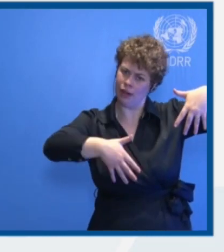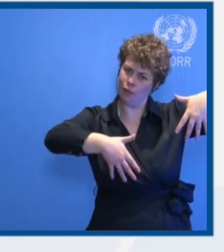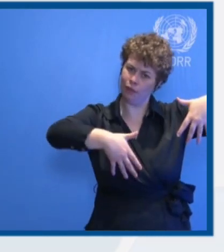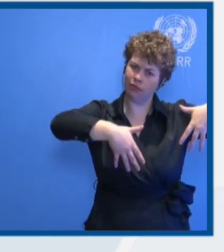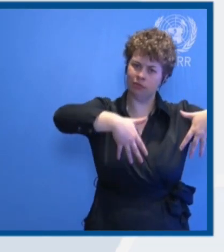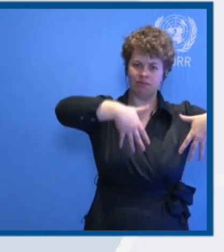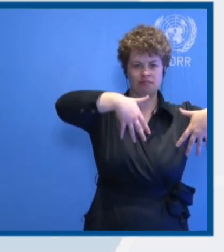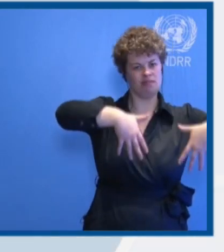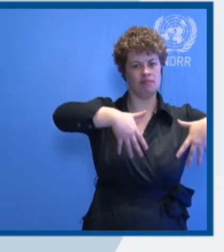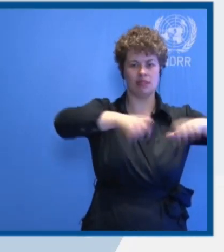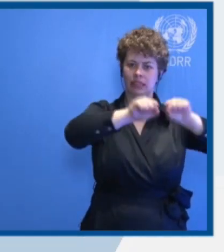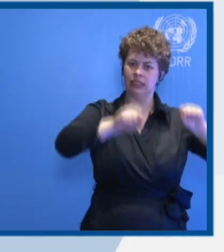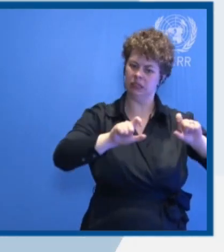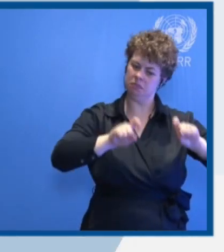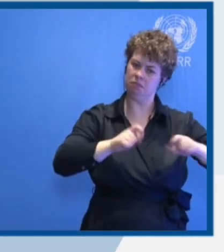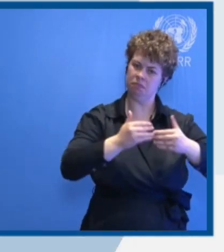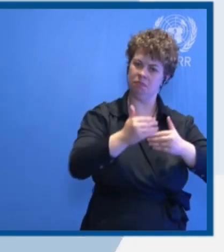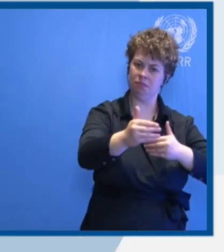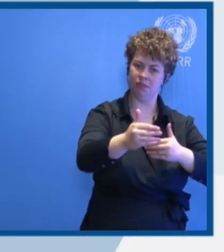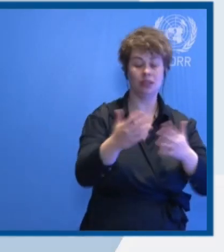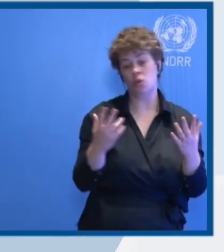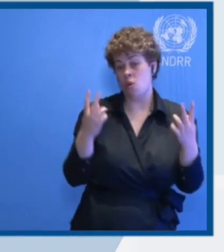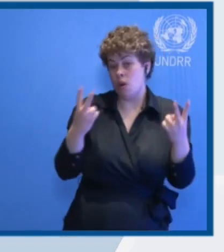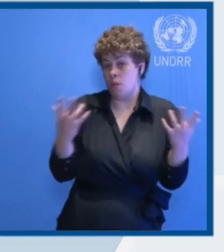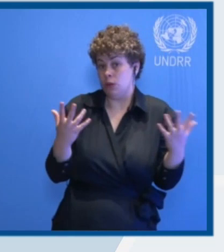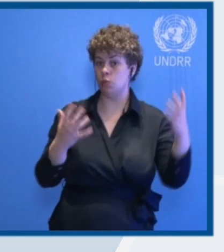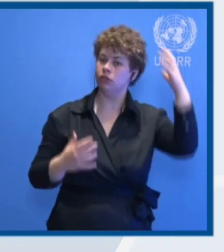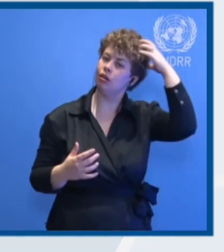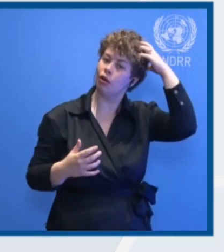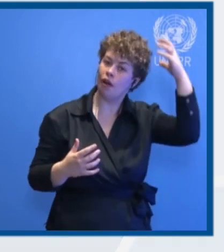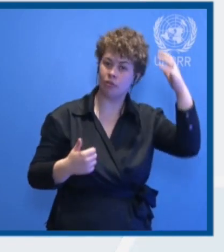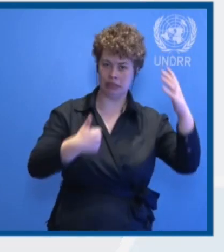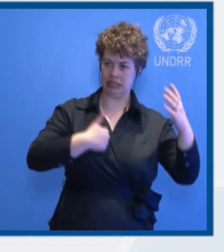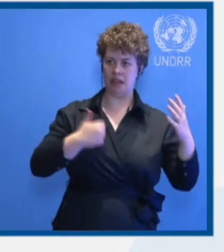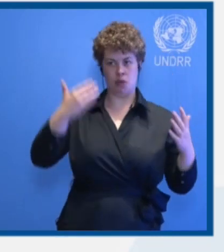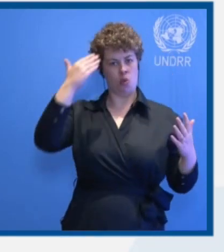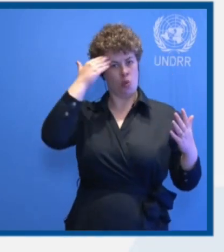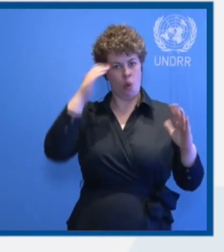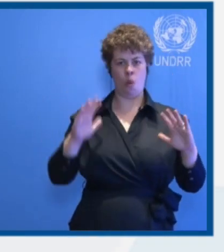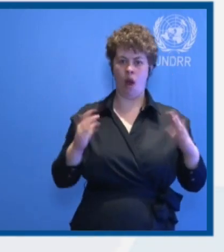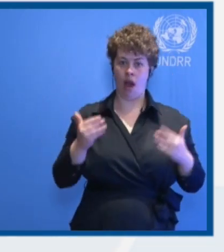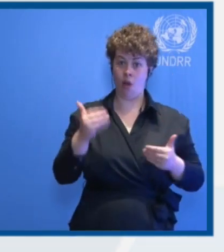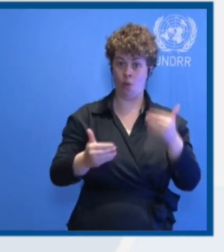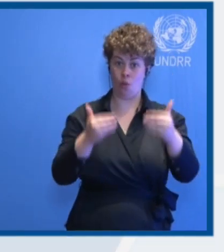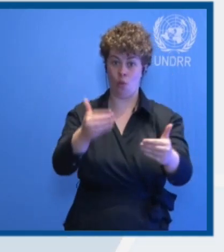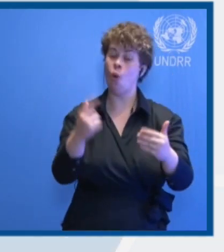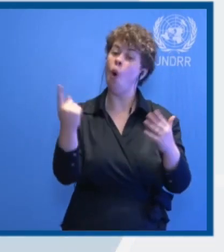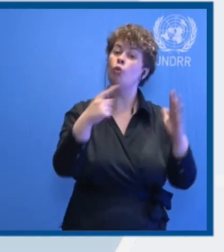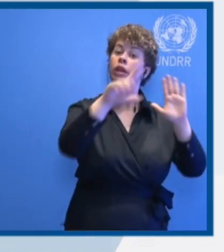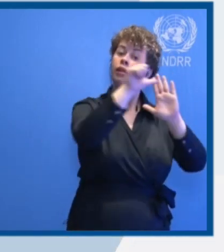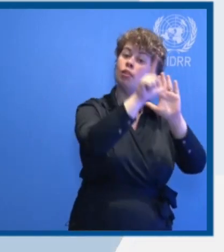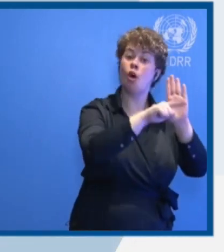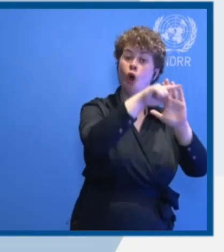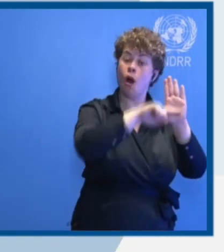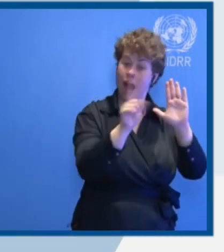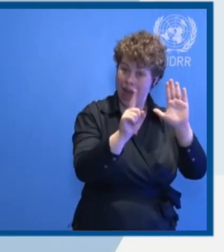that our governments are empowered to work not only at the legislative government level, but also